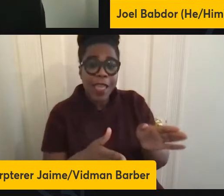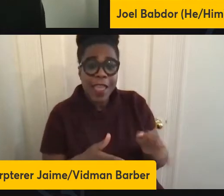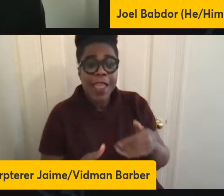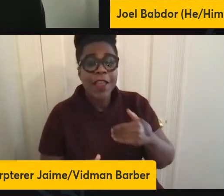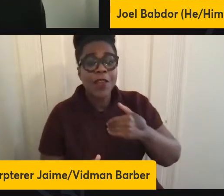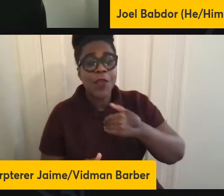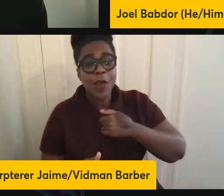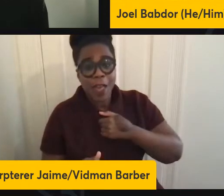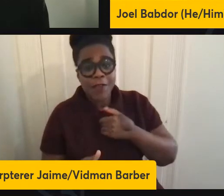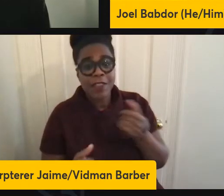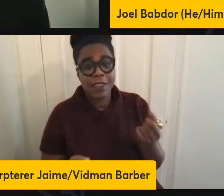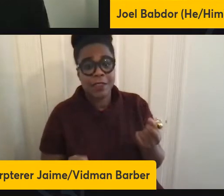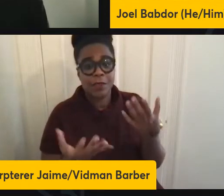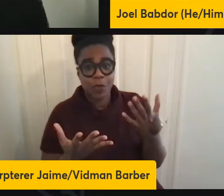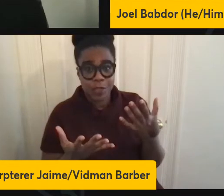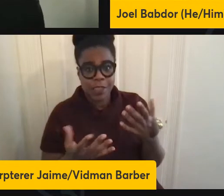multi-omic